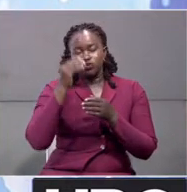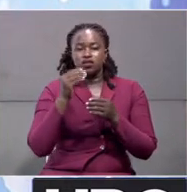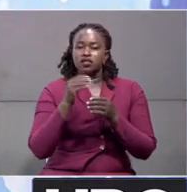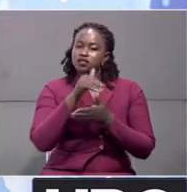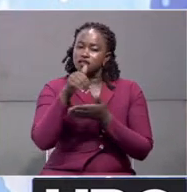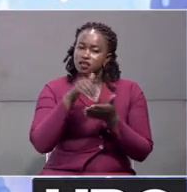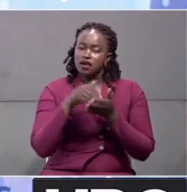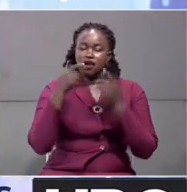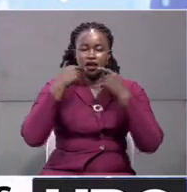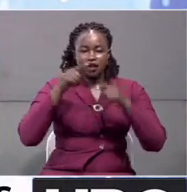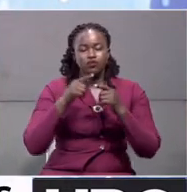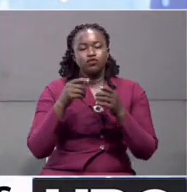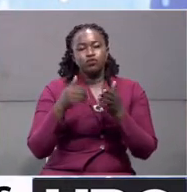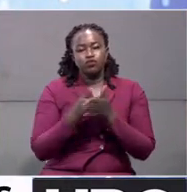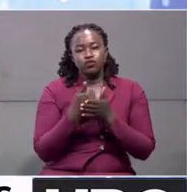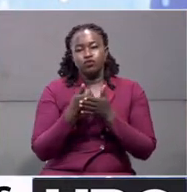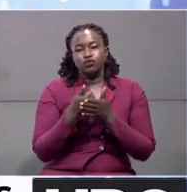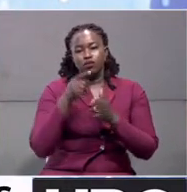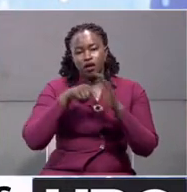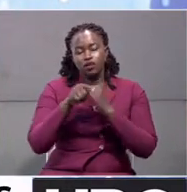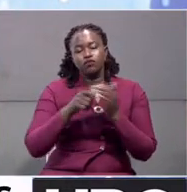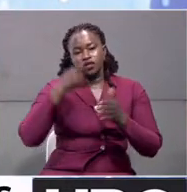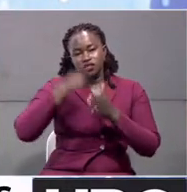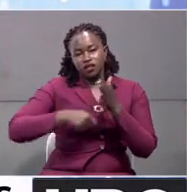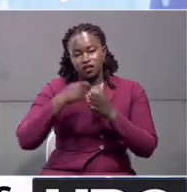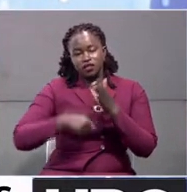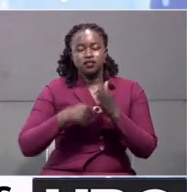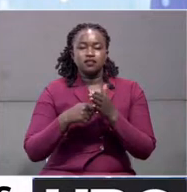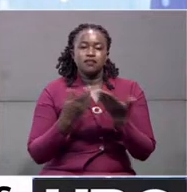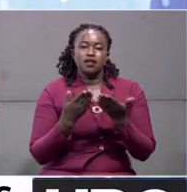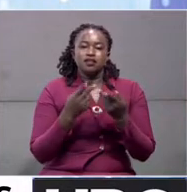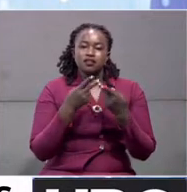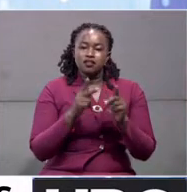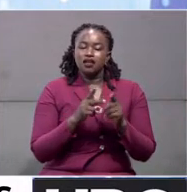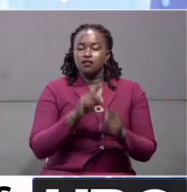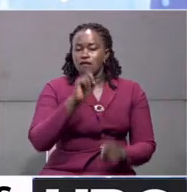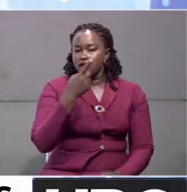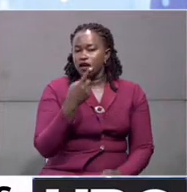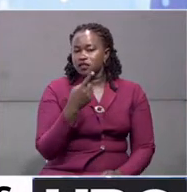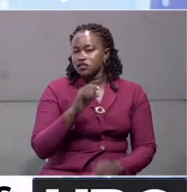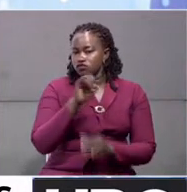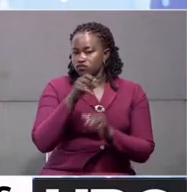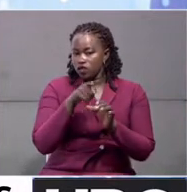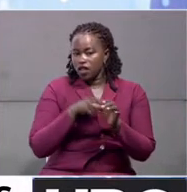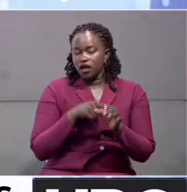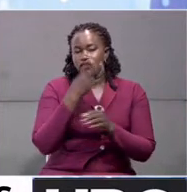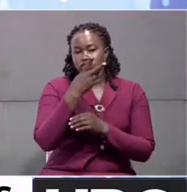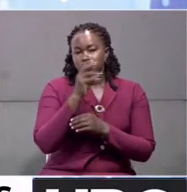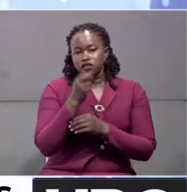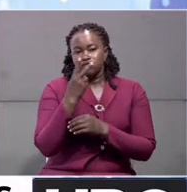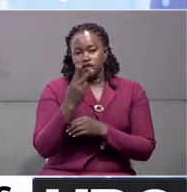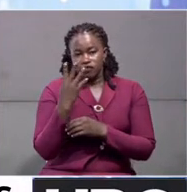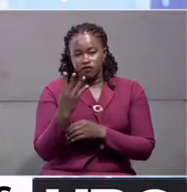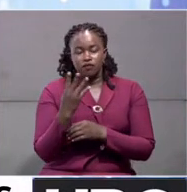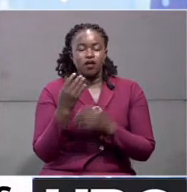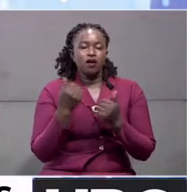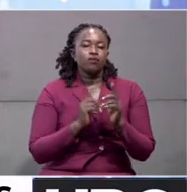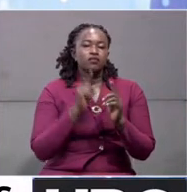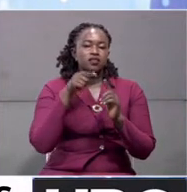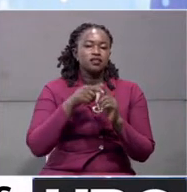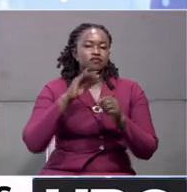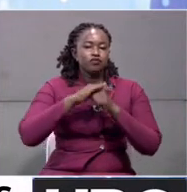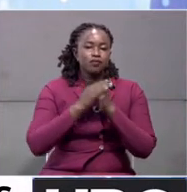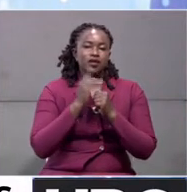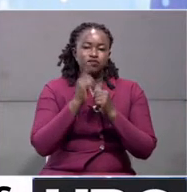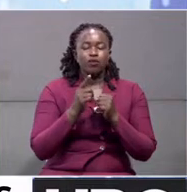has announced new entry charges effective from the 1st of July 2024, aimed at ensuring